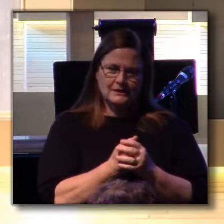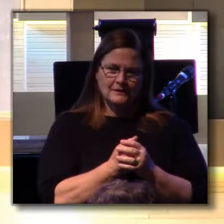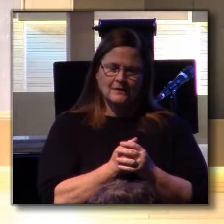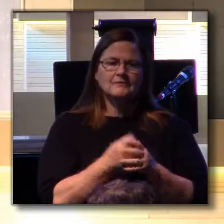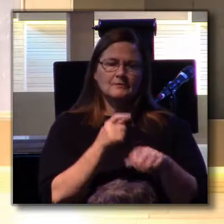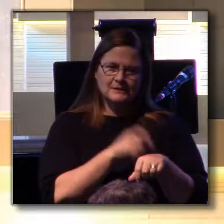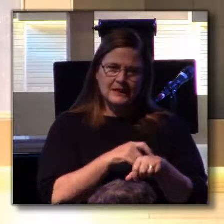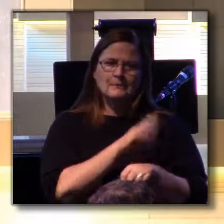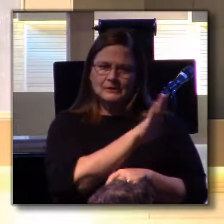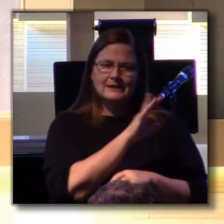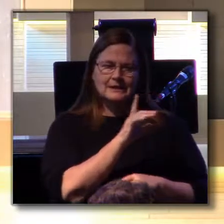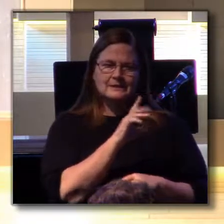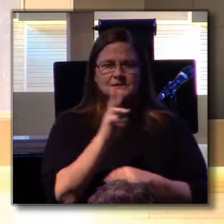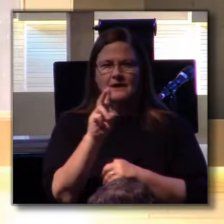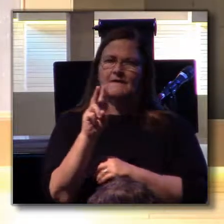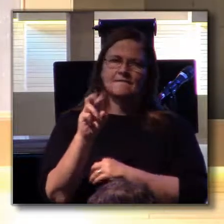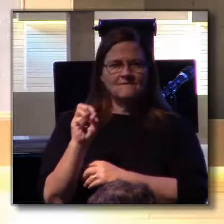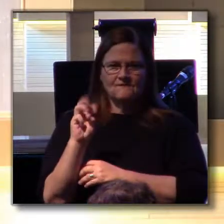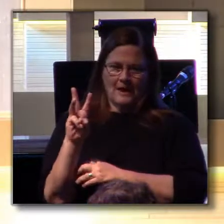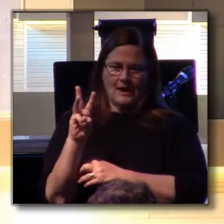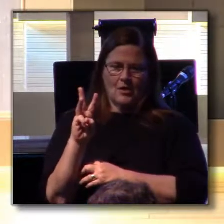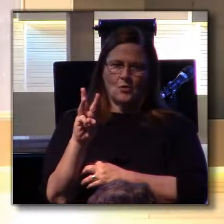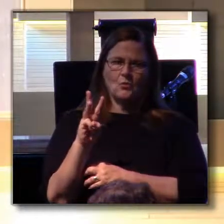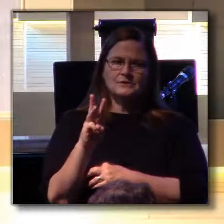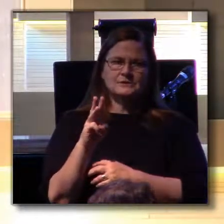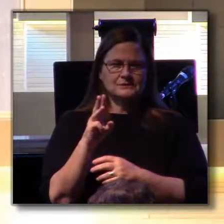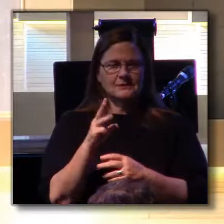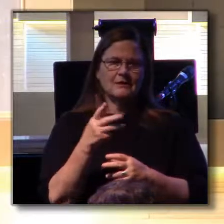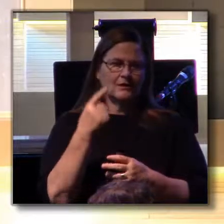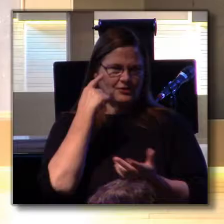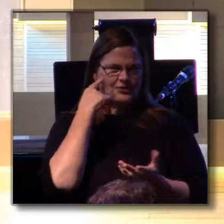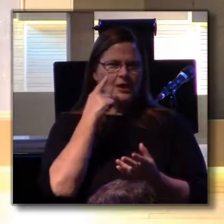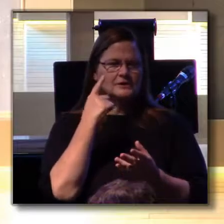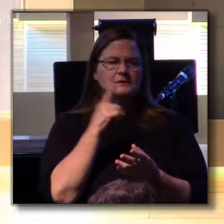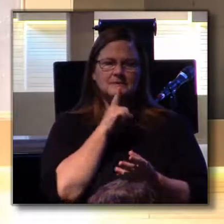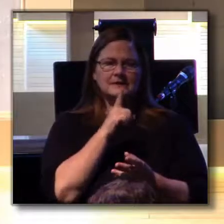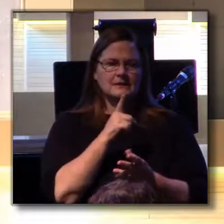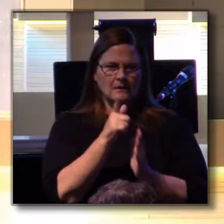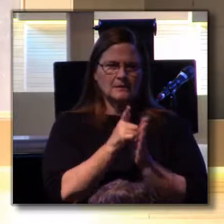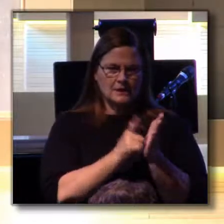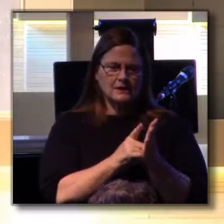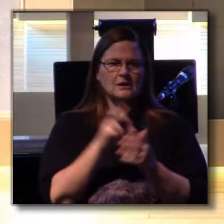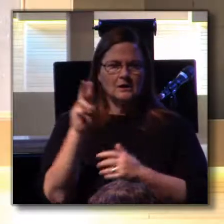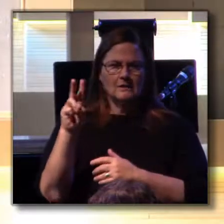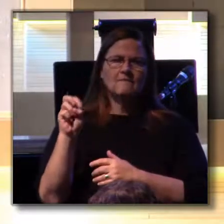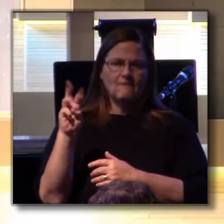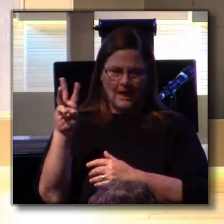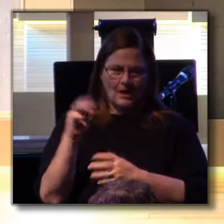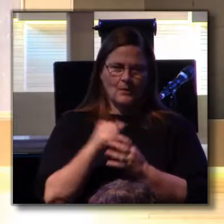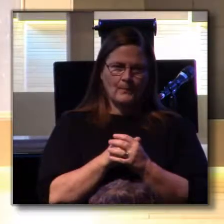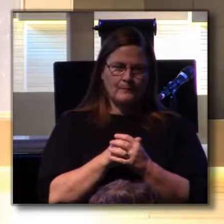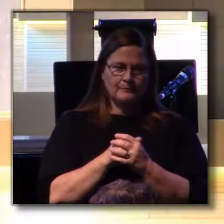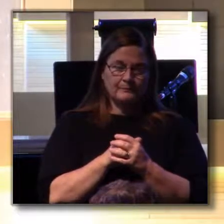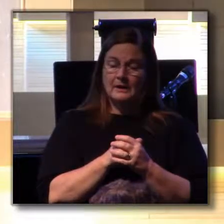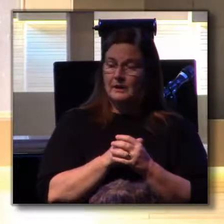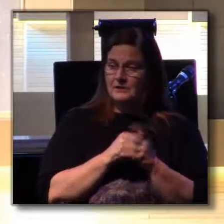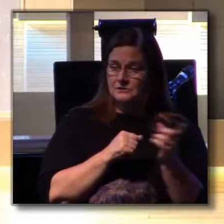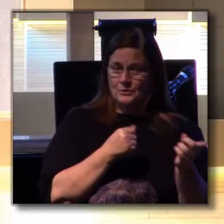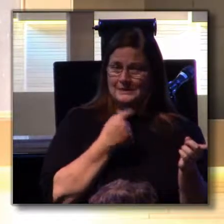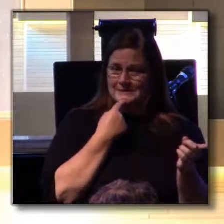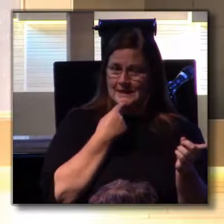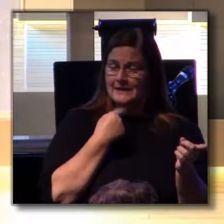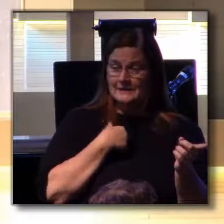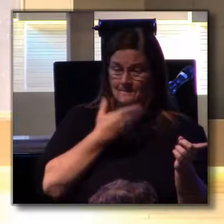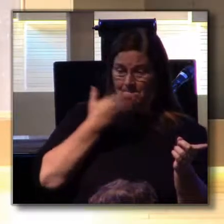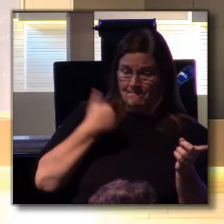was considered valid in the community as a legal vow. He's saying that to the best of my ability, I have done